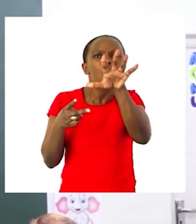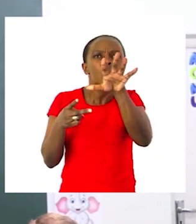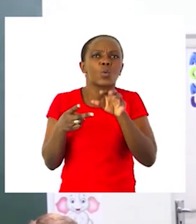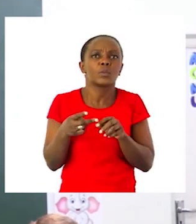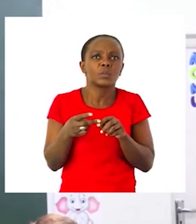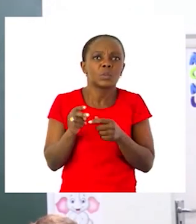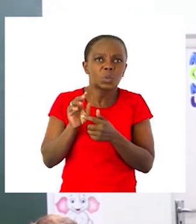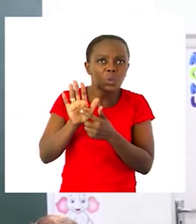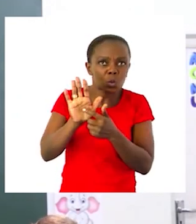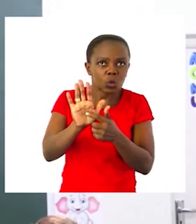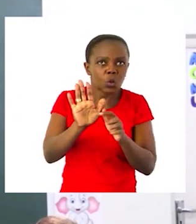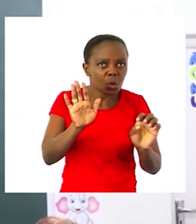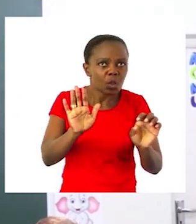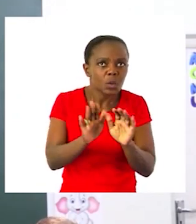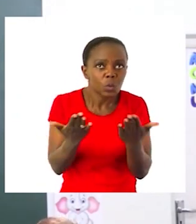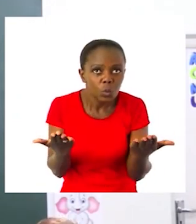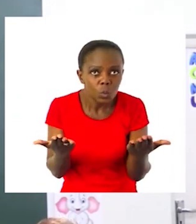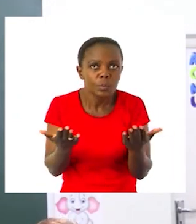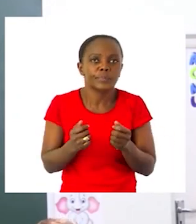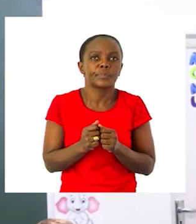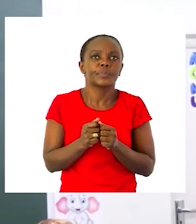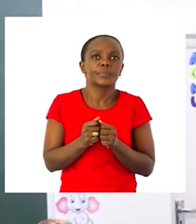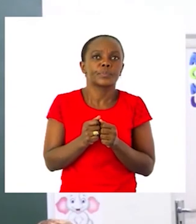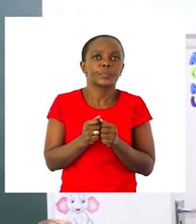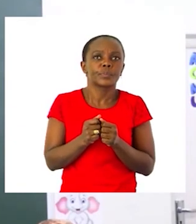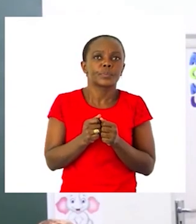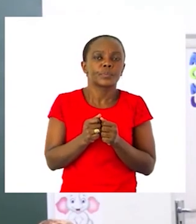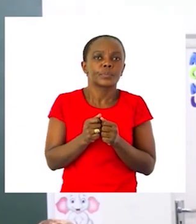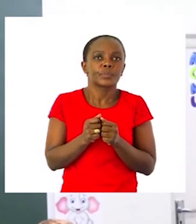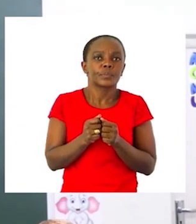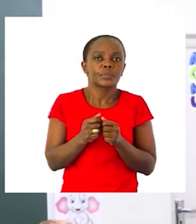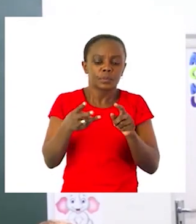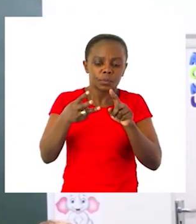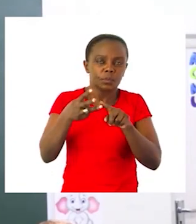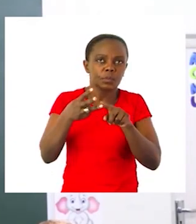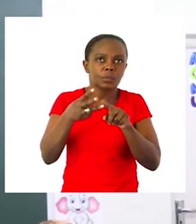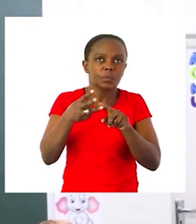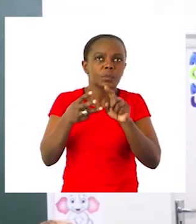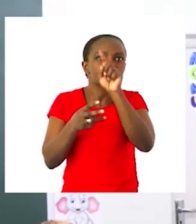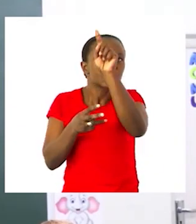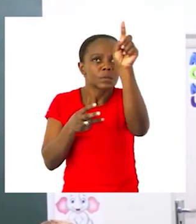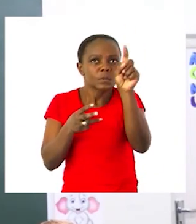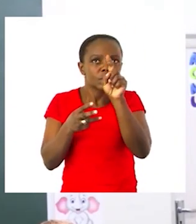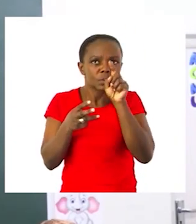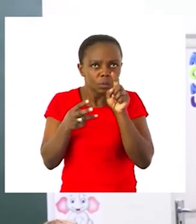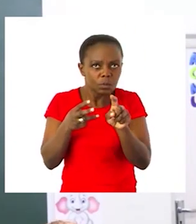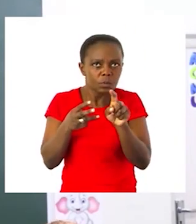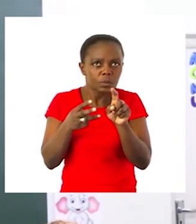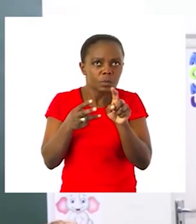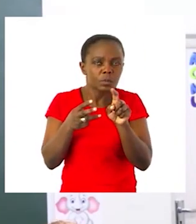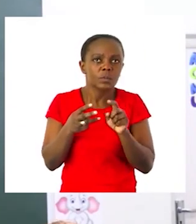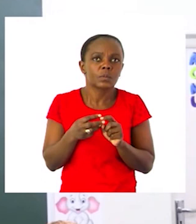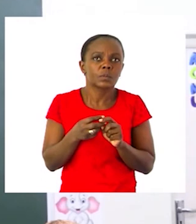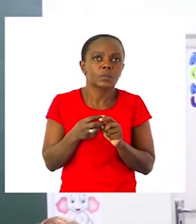Point to the exclamation mark in your book. The question mark. Let's